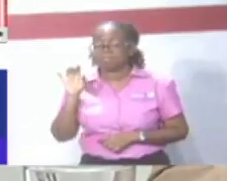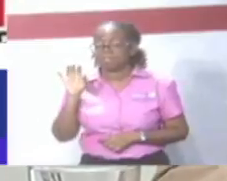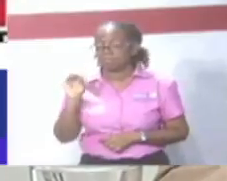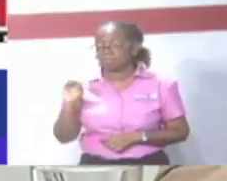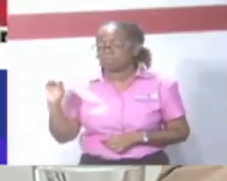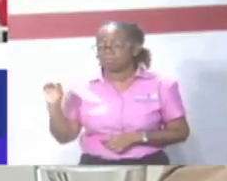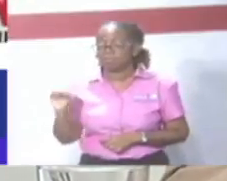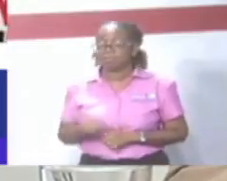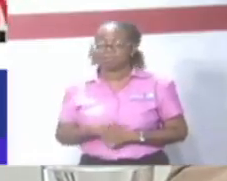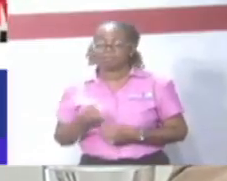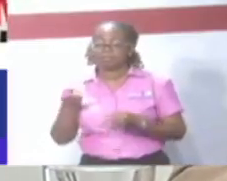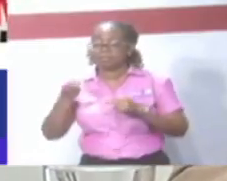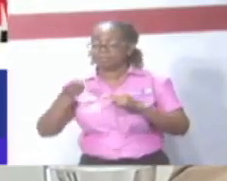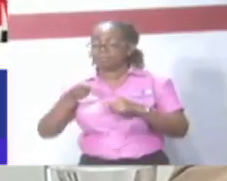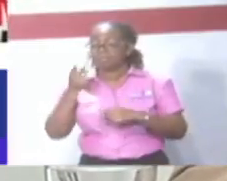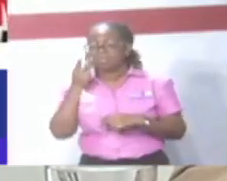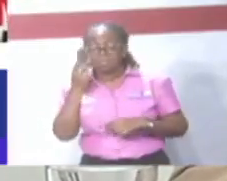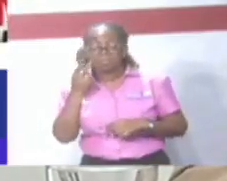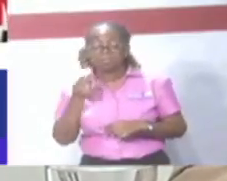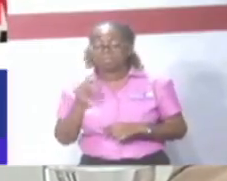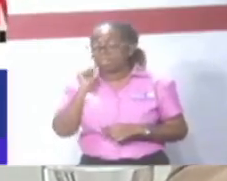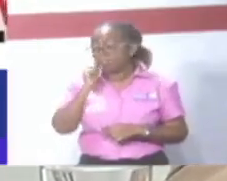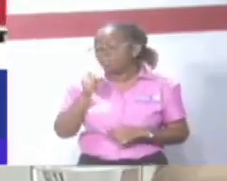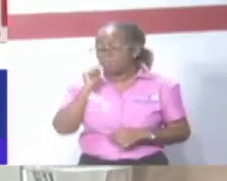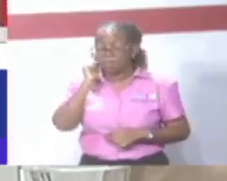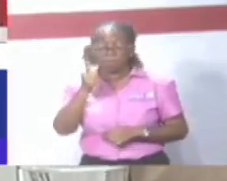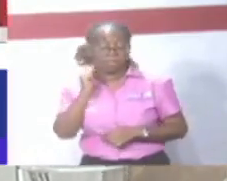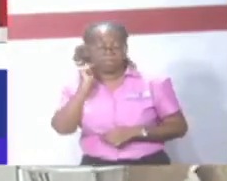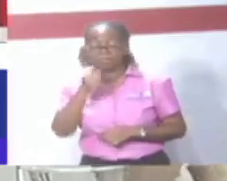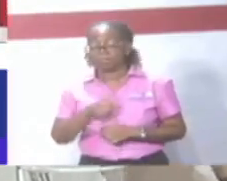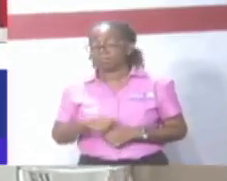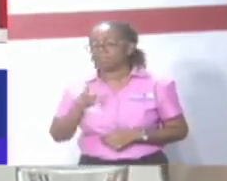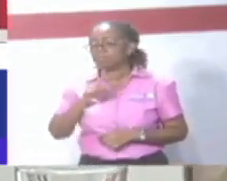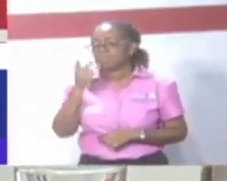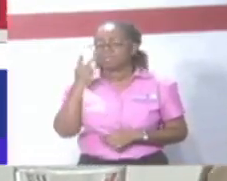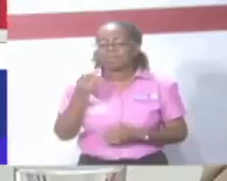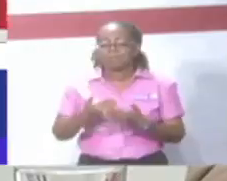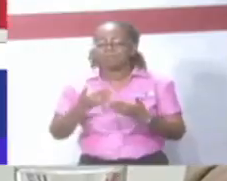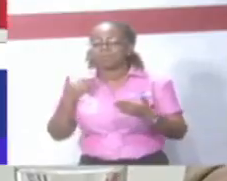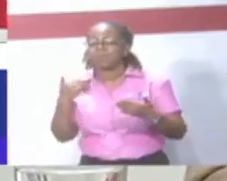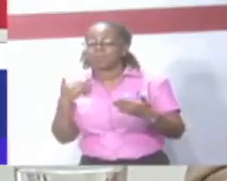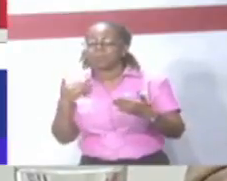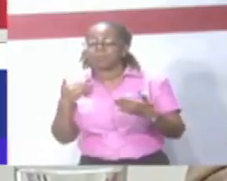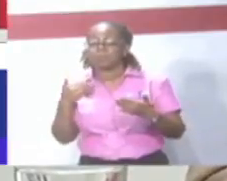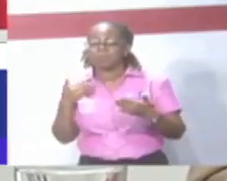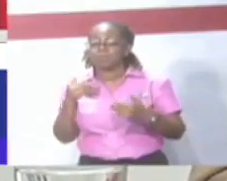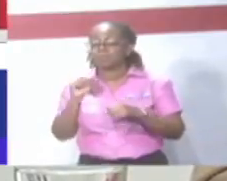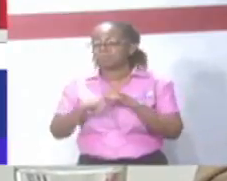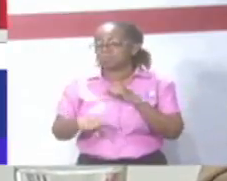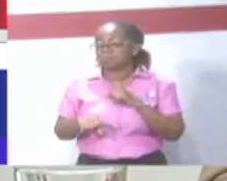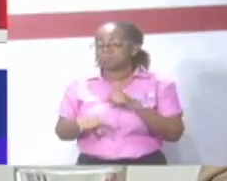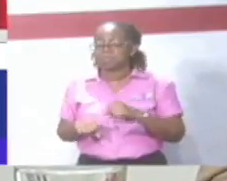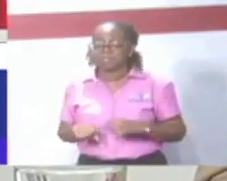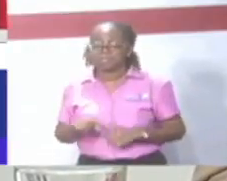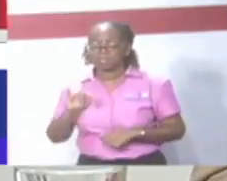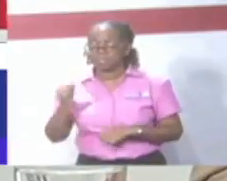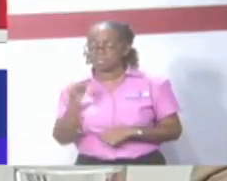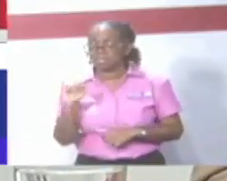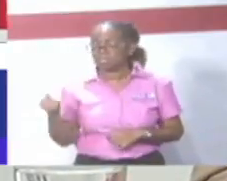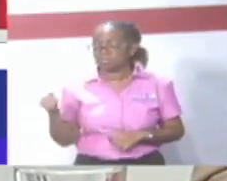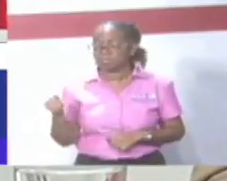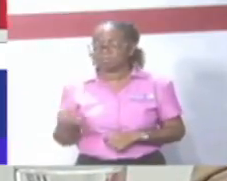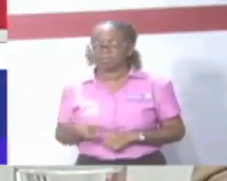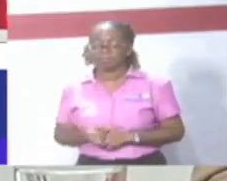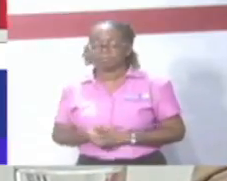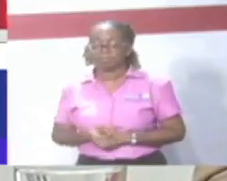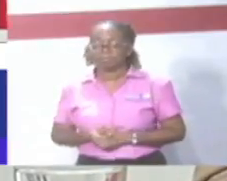figures for Johnson & Johnson. So between Johnson & Johnson, one shot and done, and the other 3, which